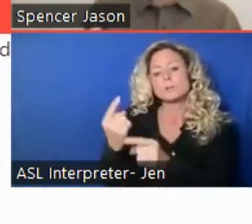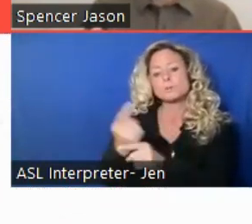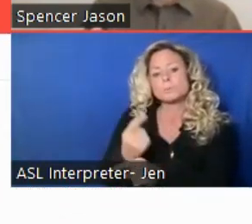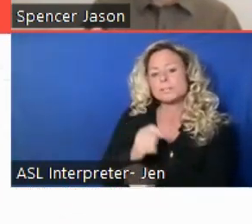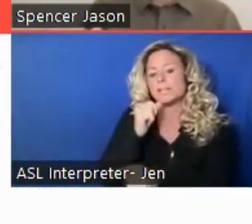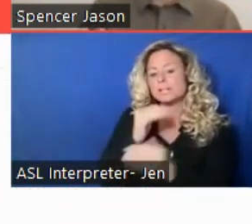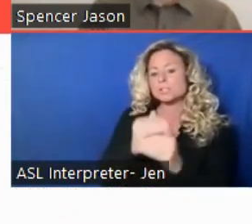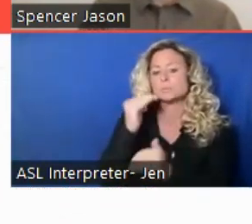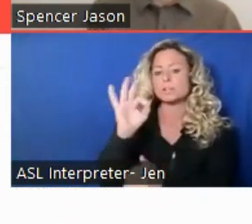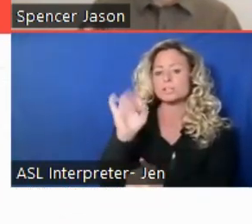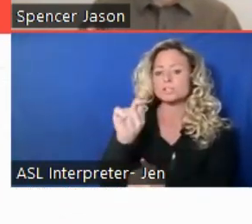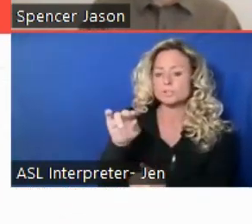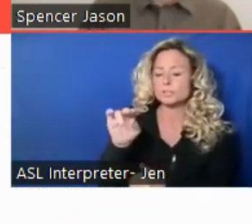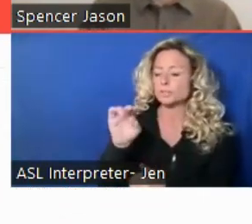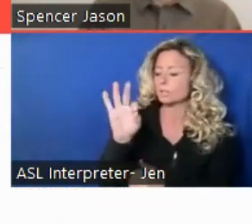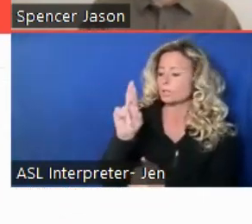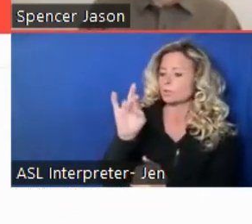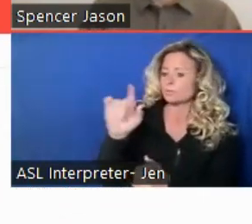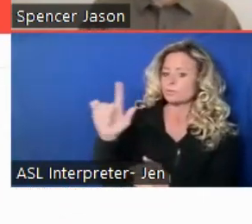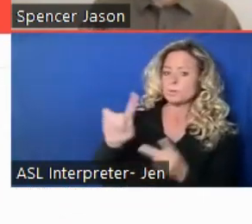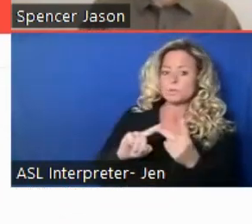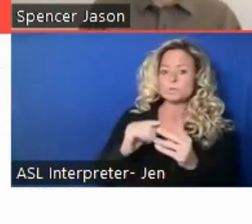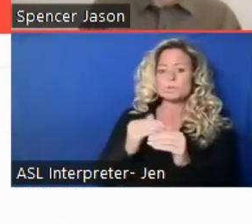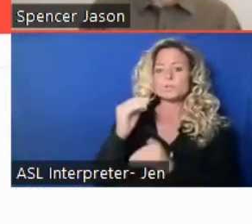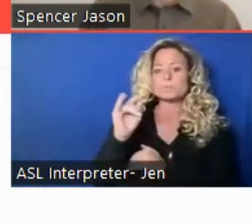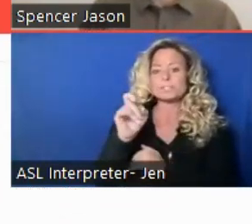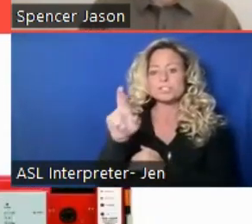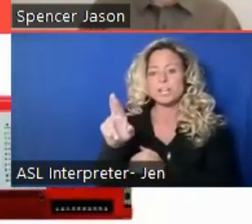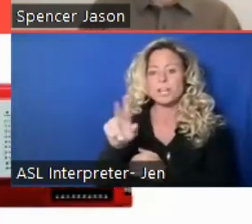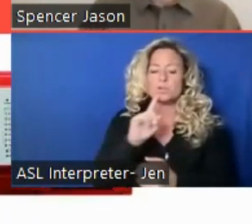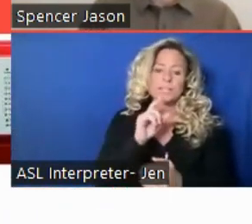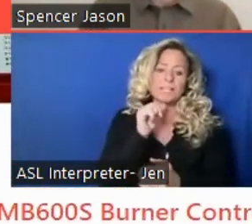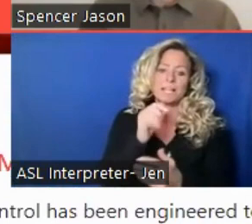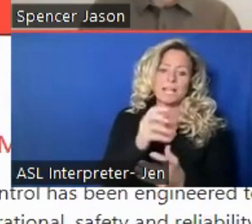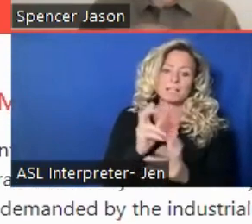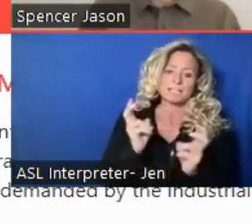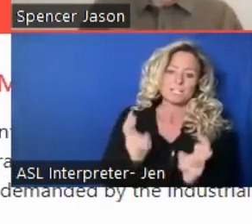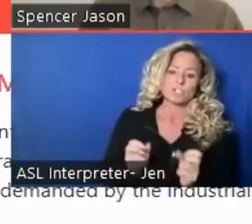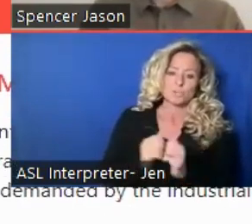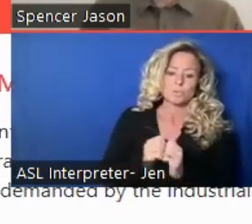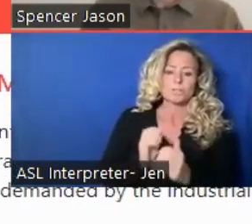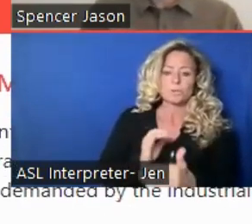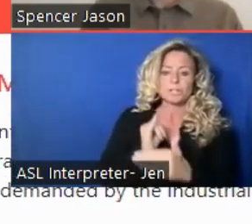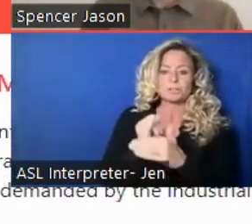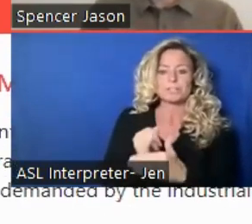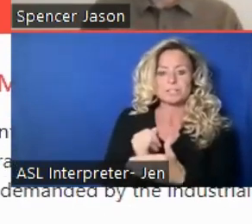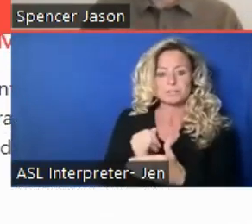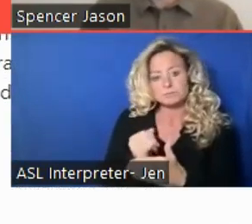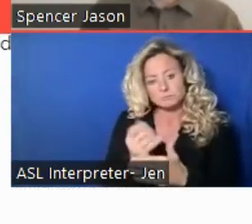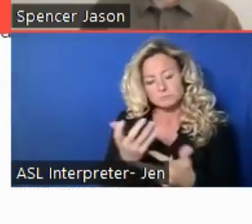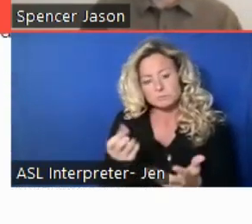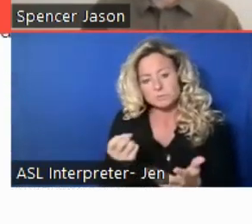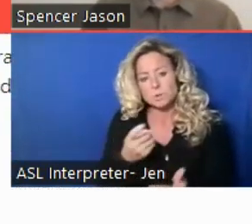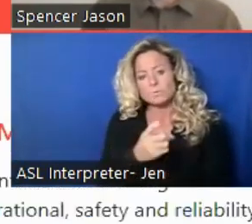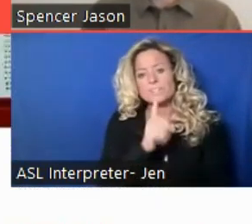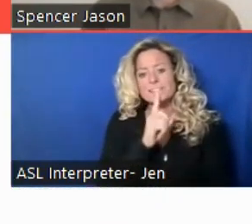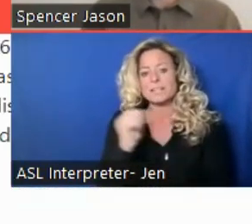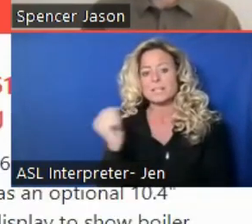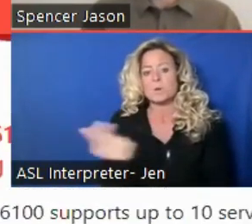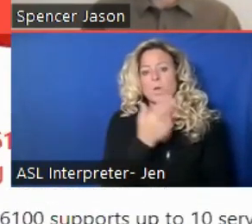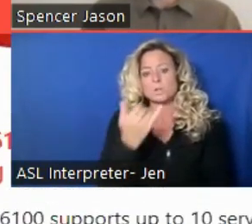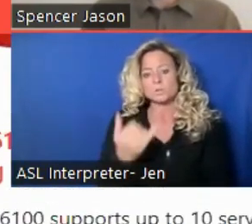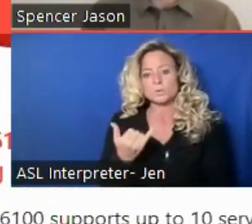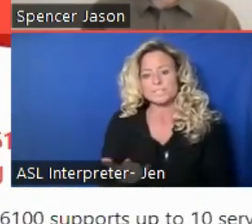air. And then if there is an issue, to intervene appropriately. Because like everything today,